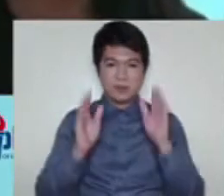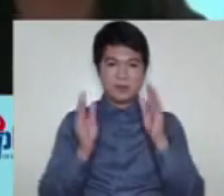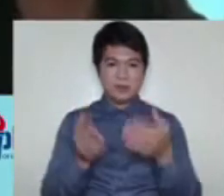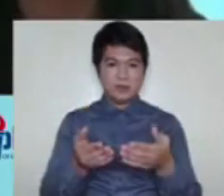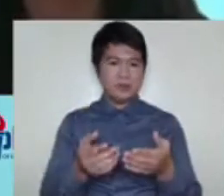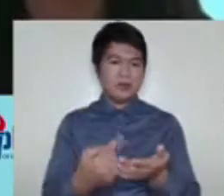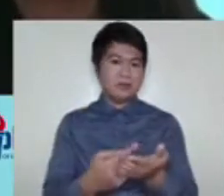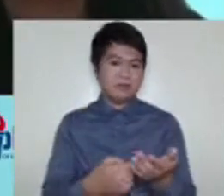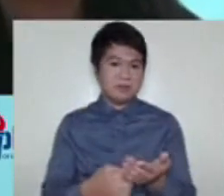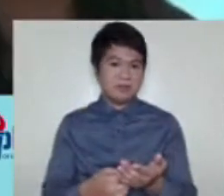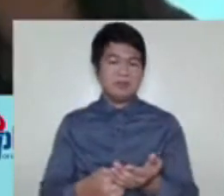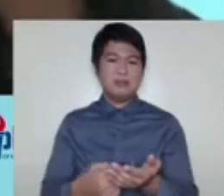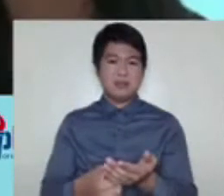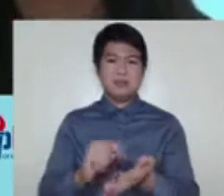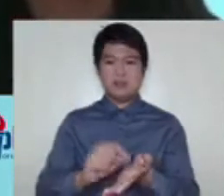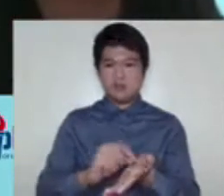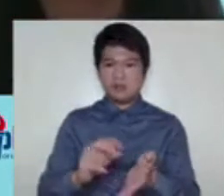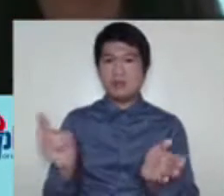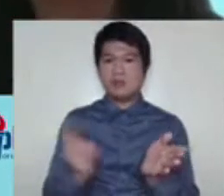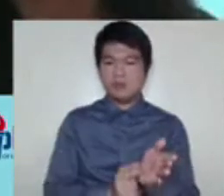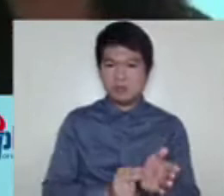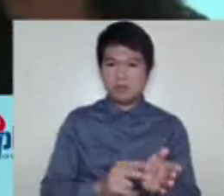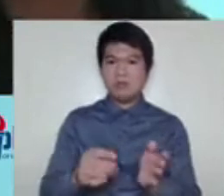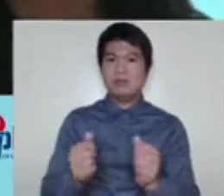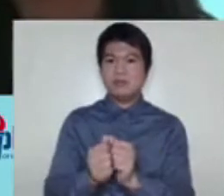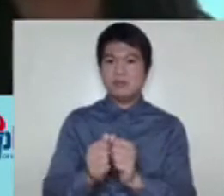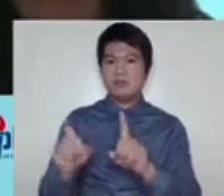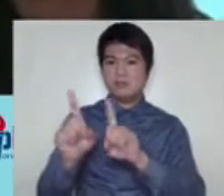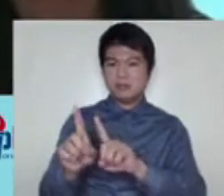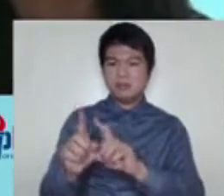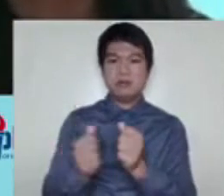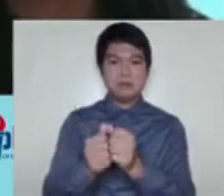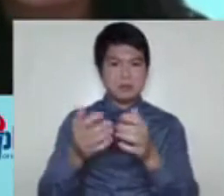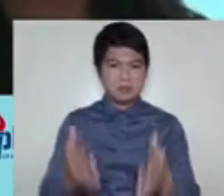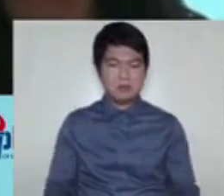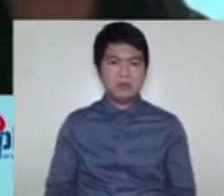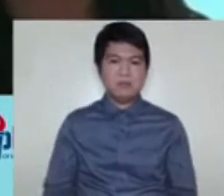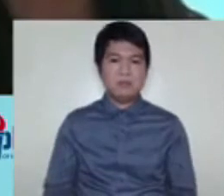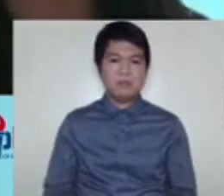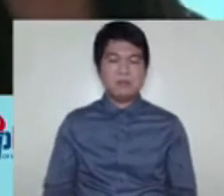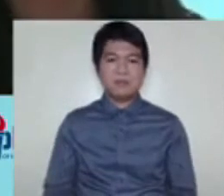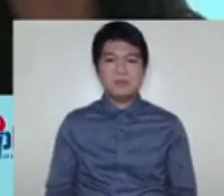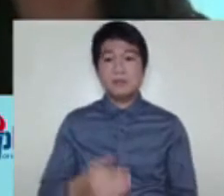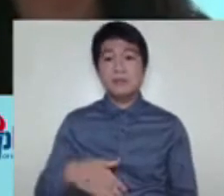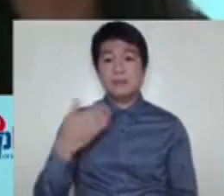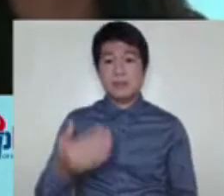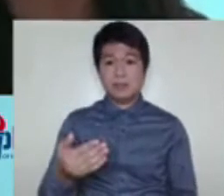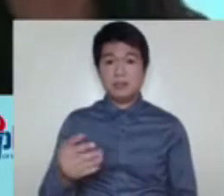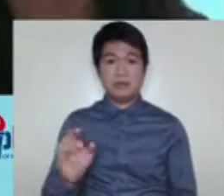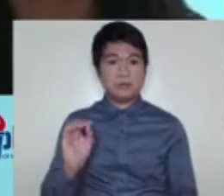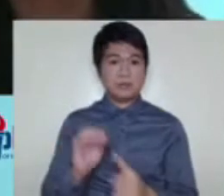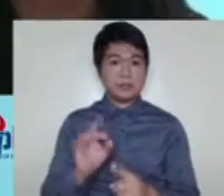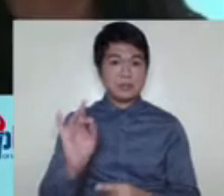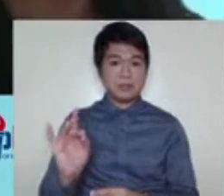coaching and mentoring session with your teachers. Next objective, Objective 8, modeled successful strategies and